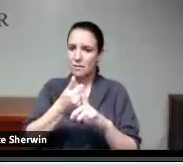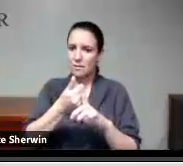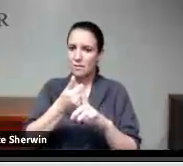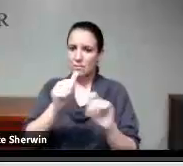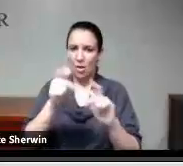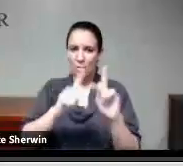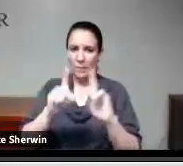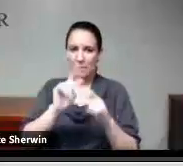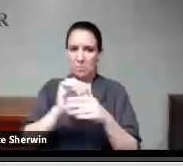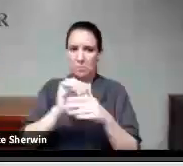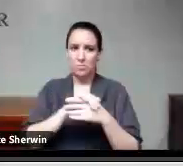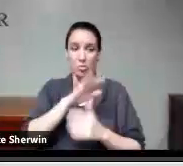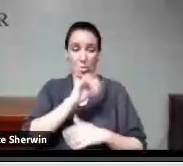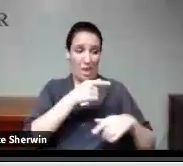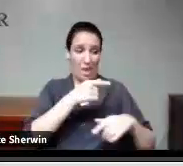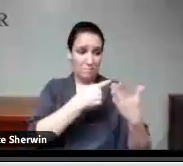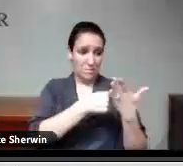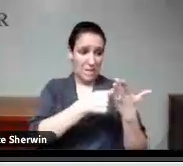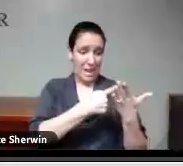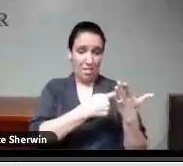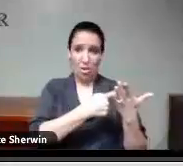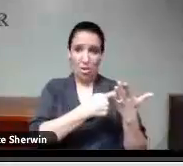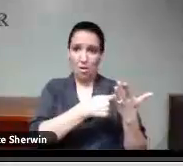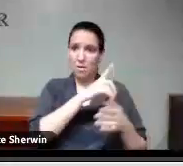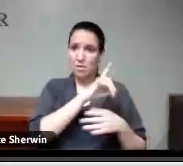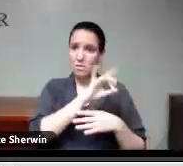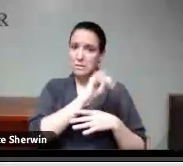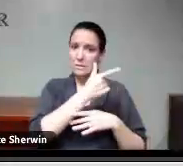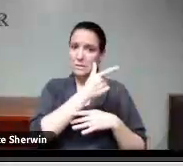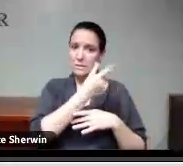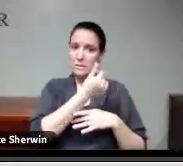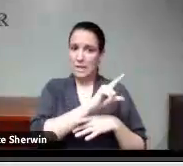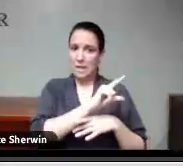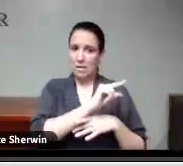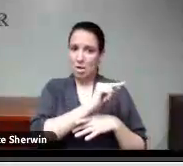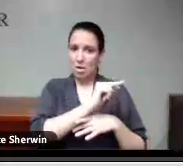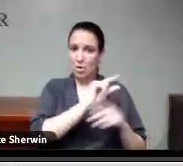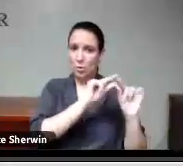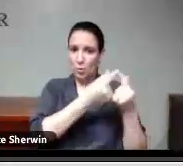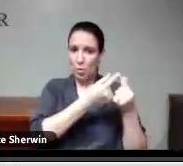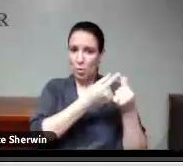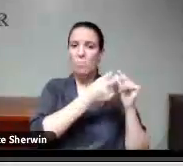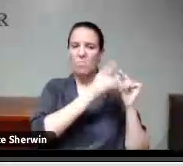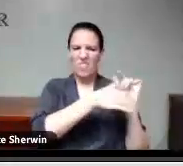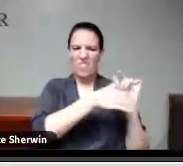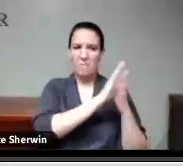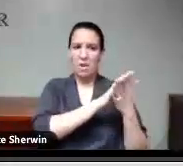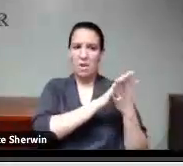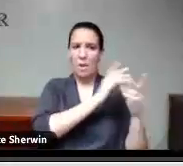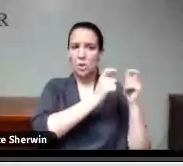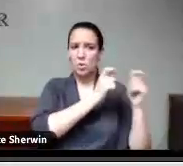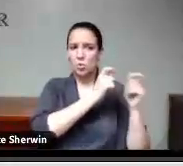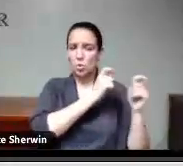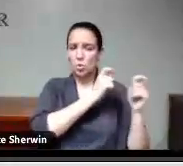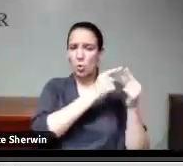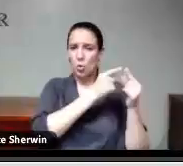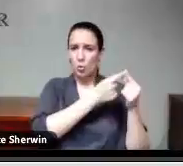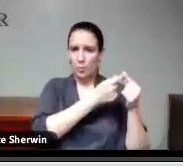and then they give guidance and input and ideas to the rest of the organization about